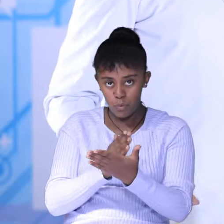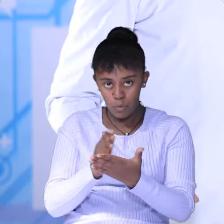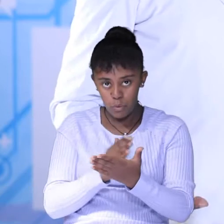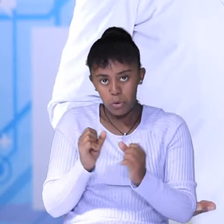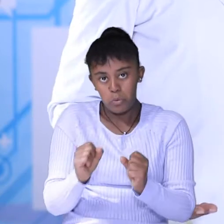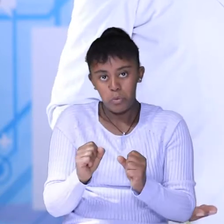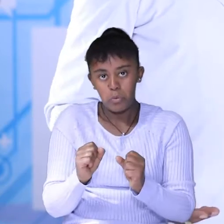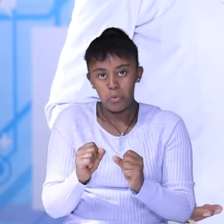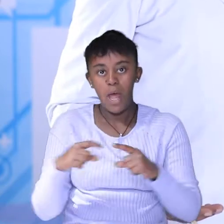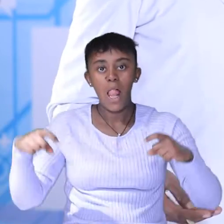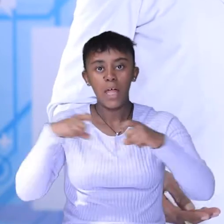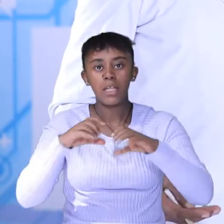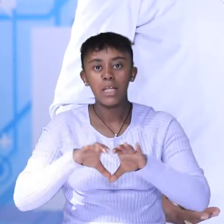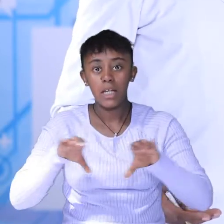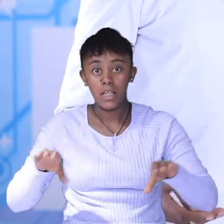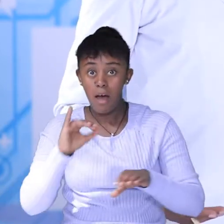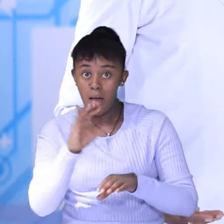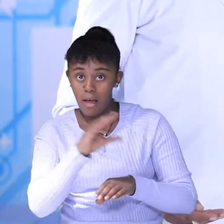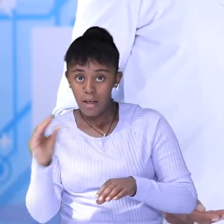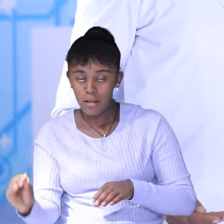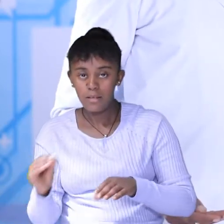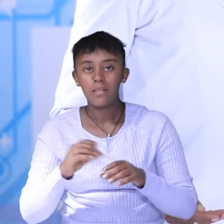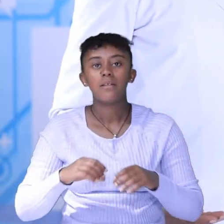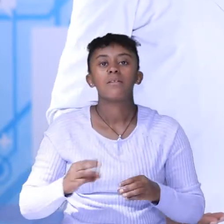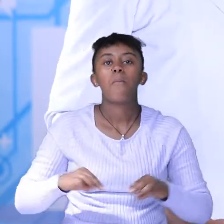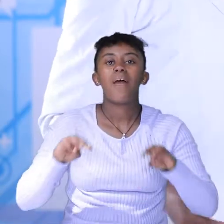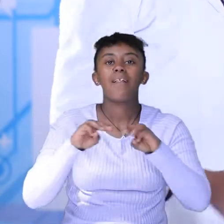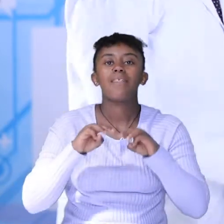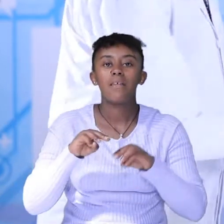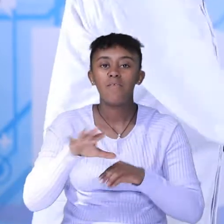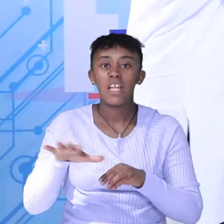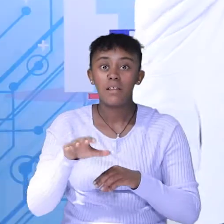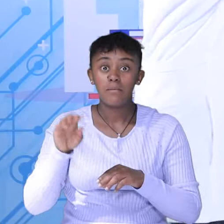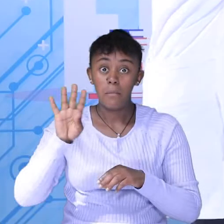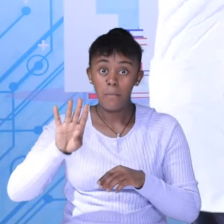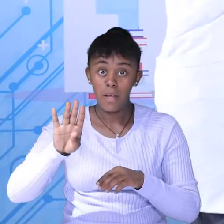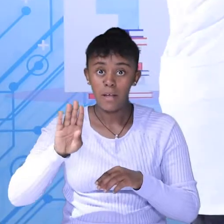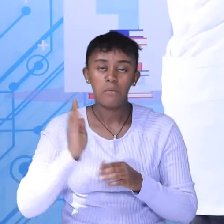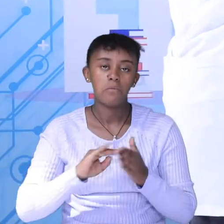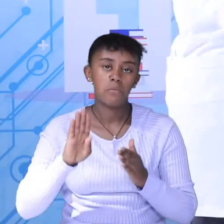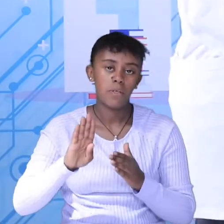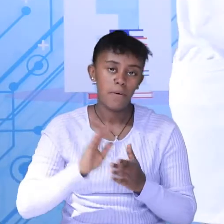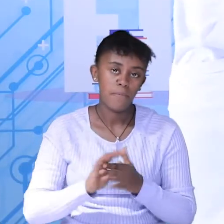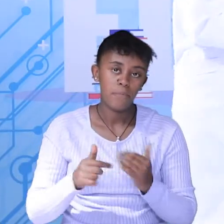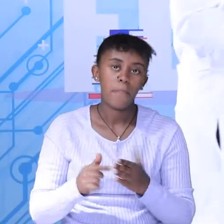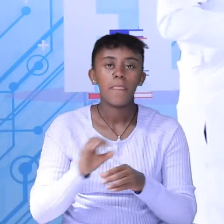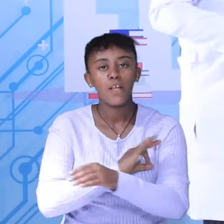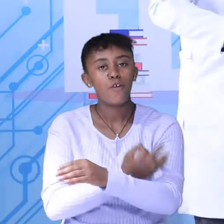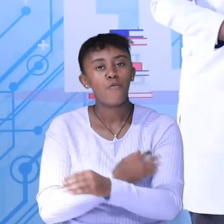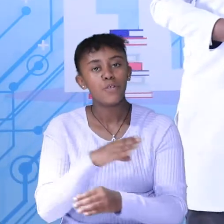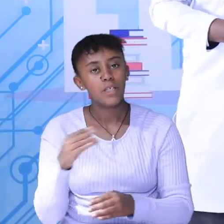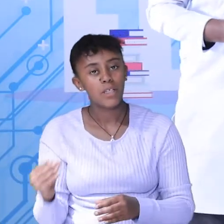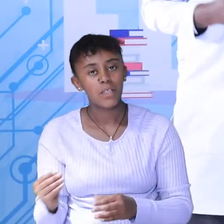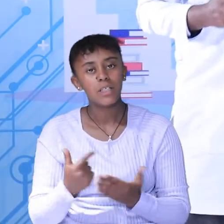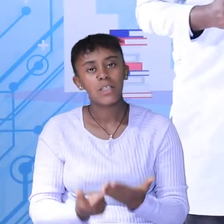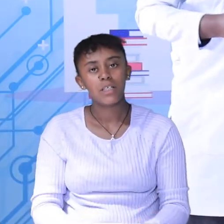it's possible to say, the electric current I and the magnetic field B. It's possible to find the force, and